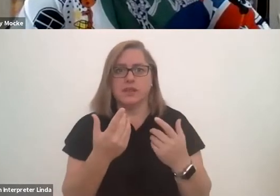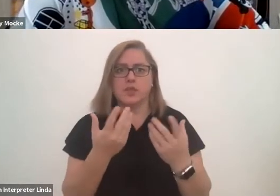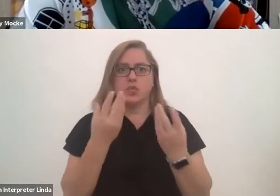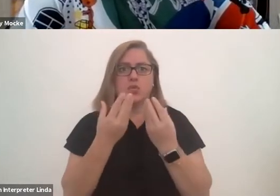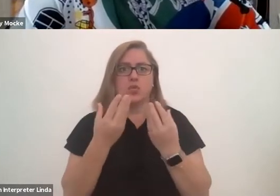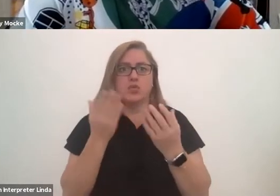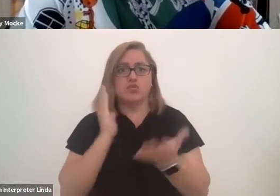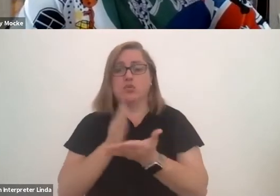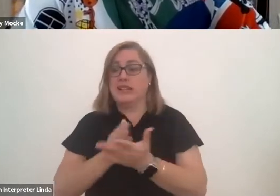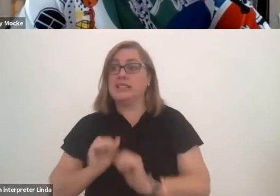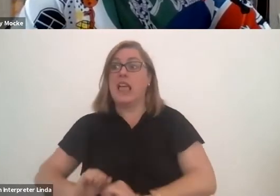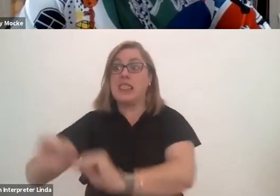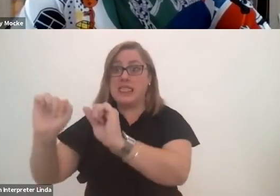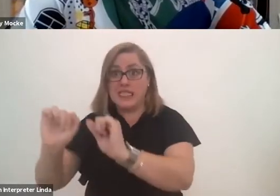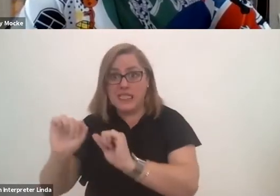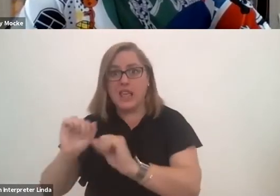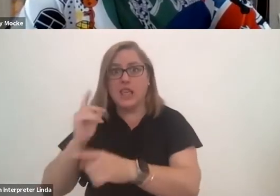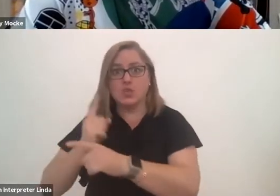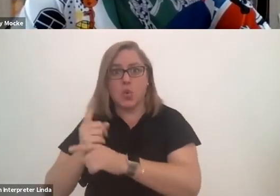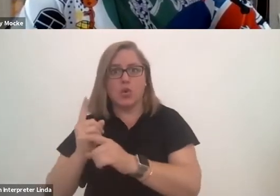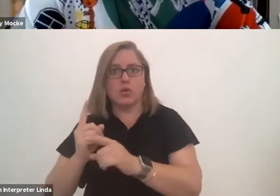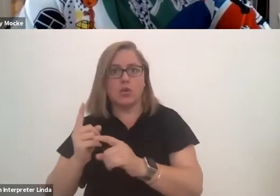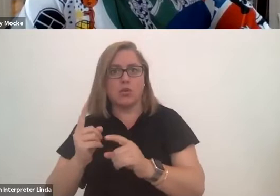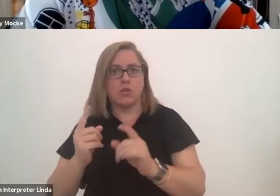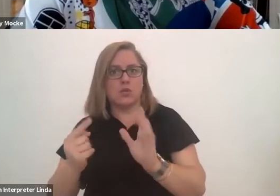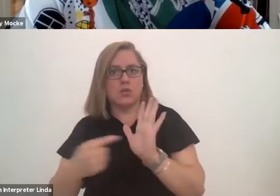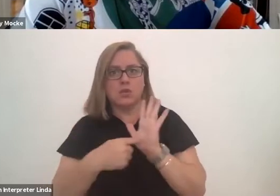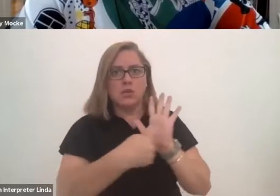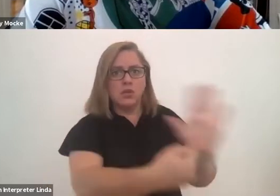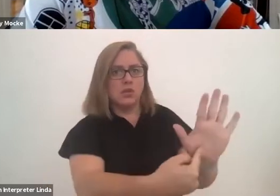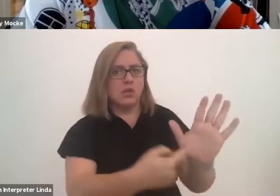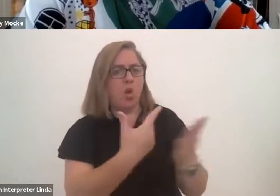Yeah, yeah, and it's very